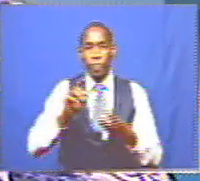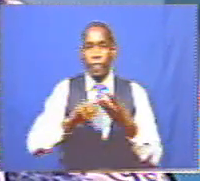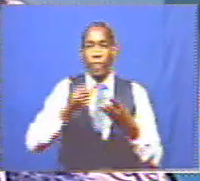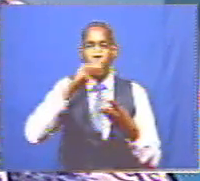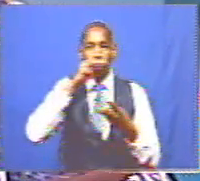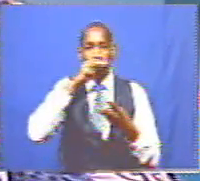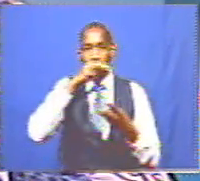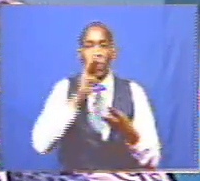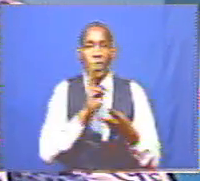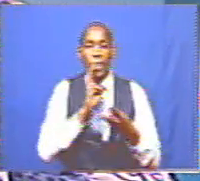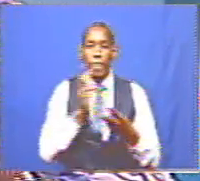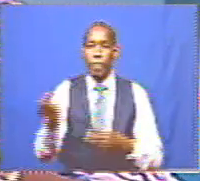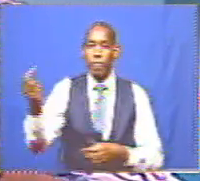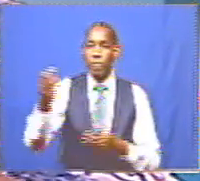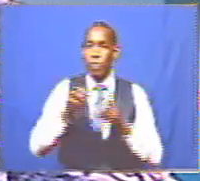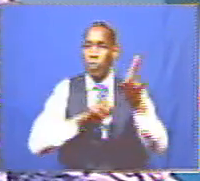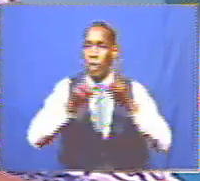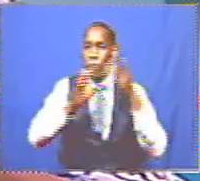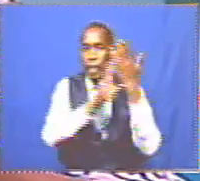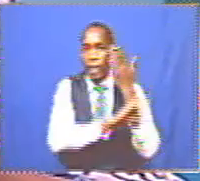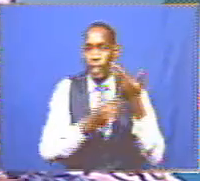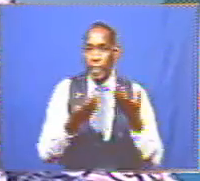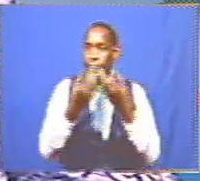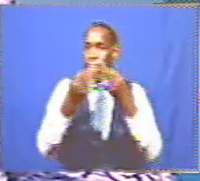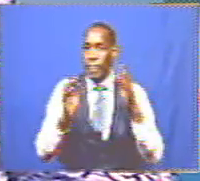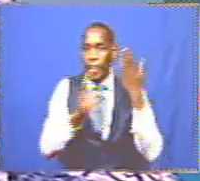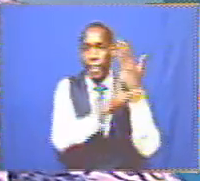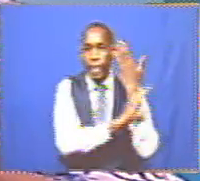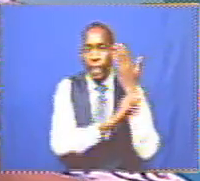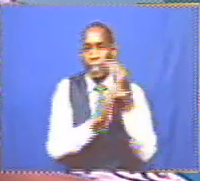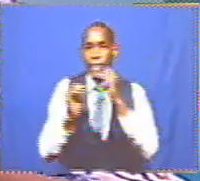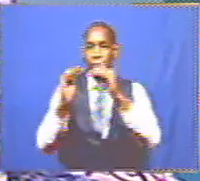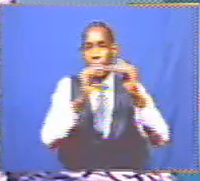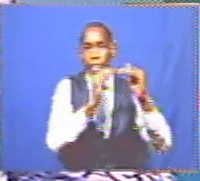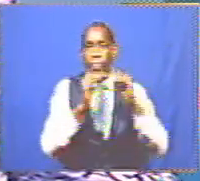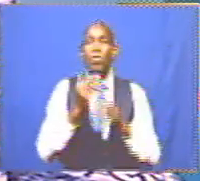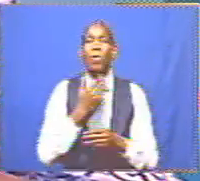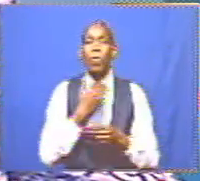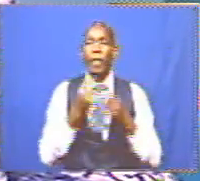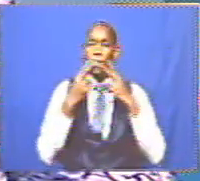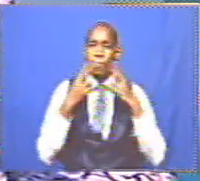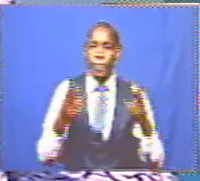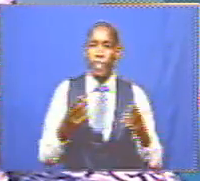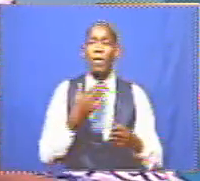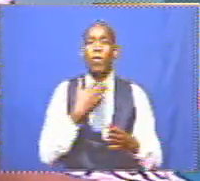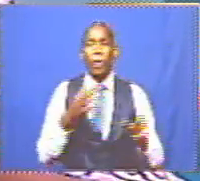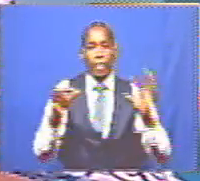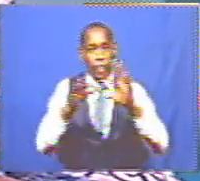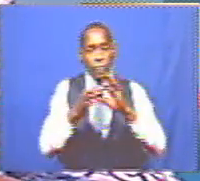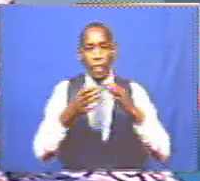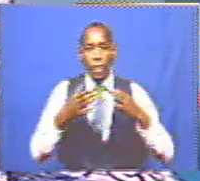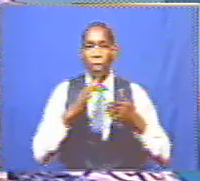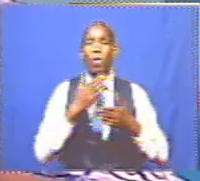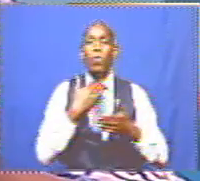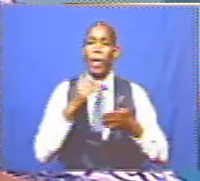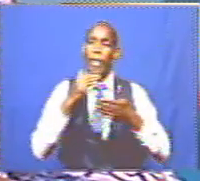coming around the country. It's a free country, it's a democratic country. We want cohesion, we want unity, we want people to work